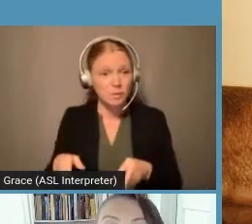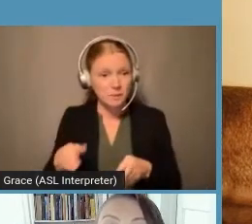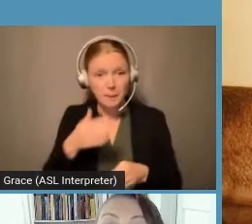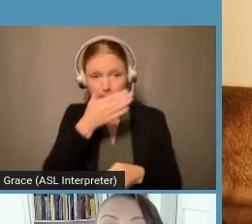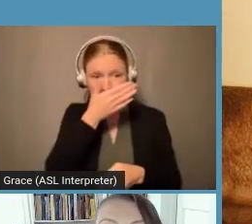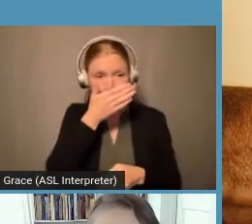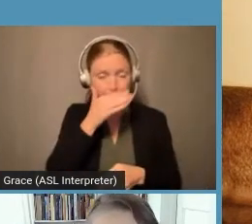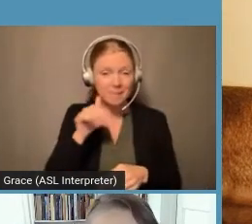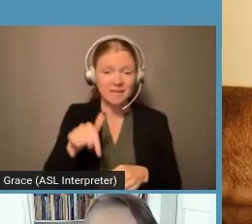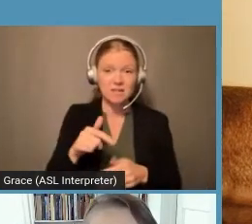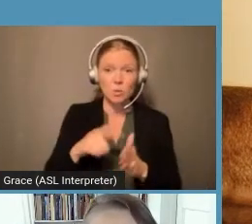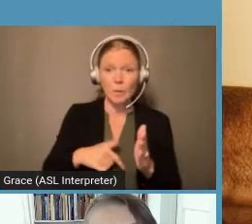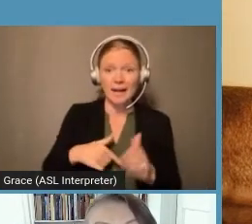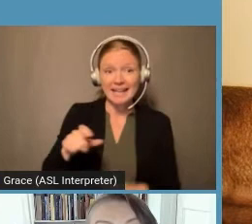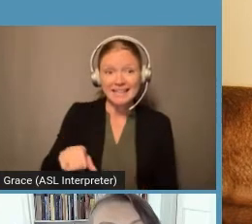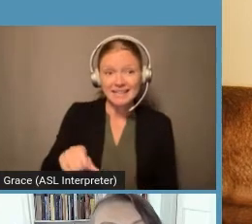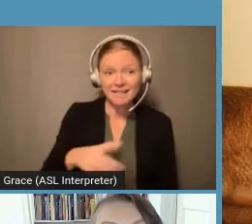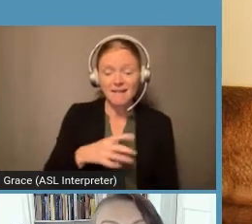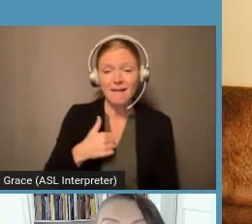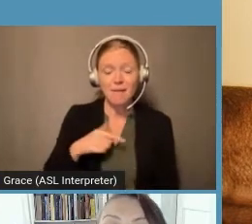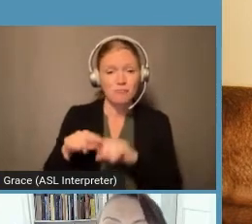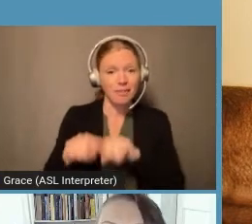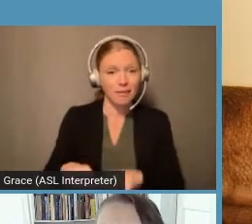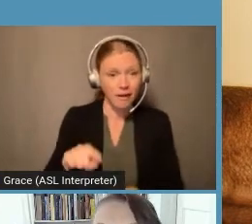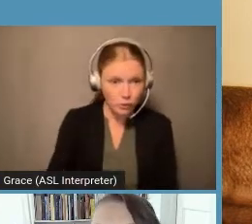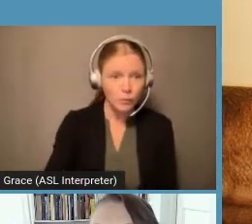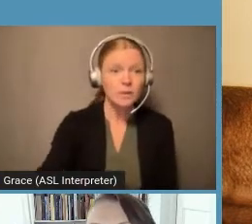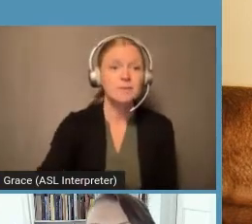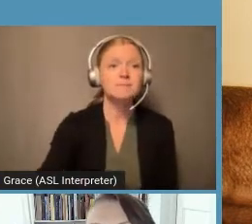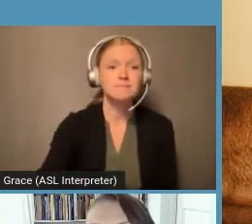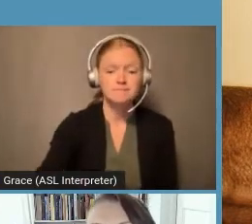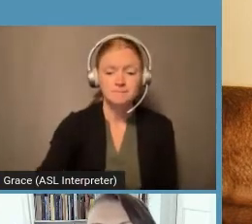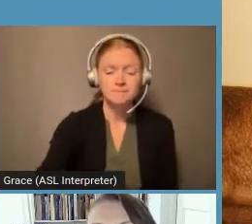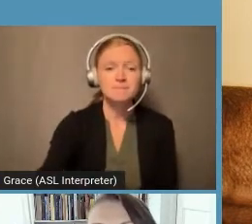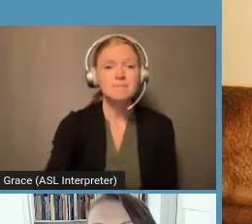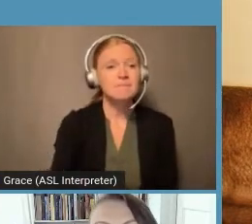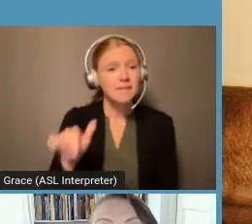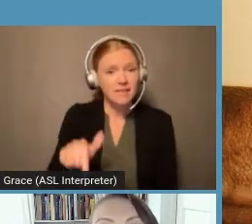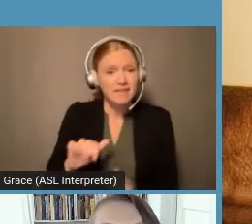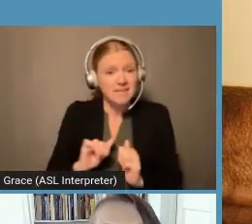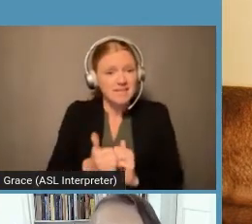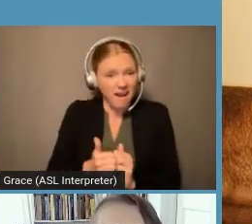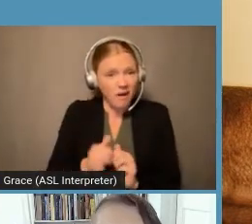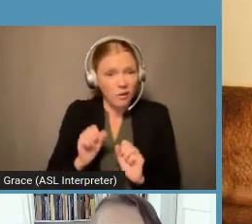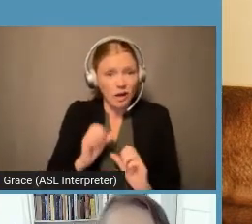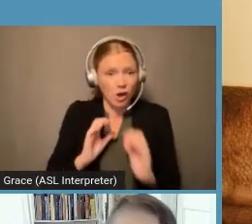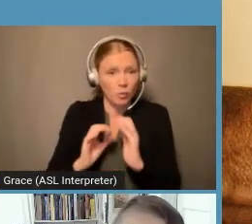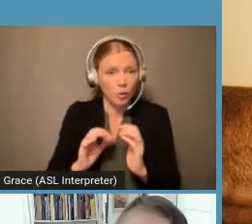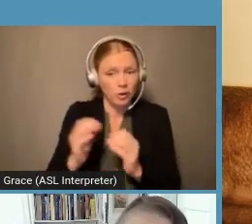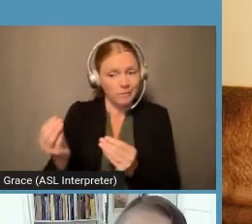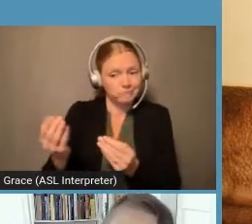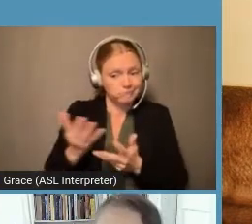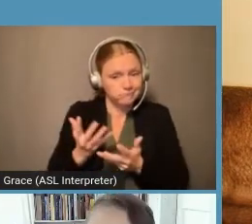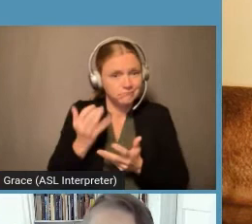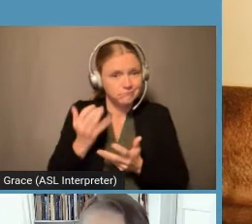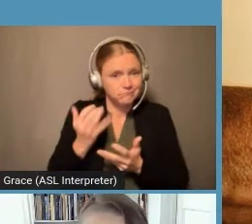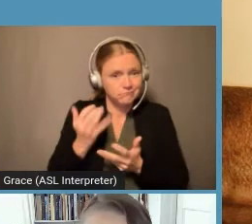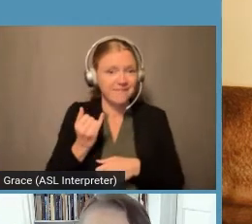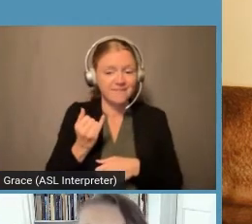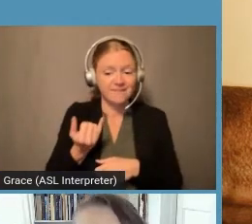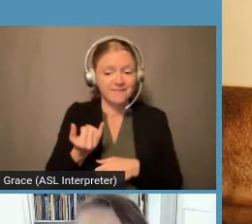what I need, I'm relying upon you, you know, and here's how you can communicate to me if you